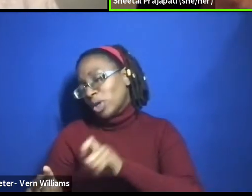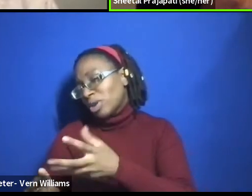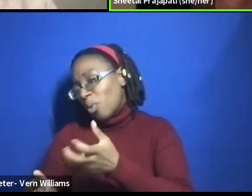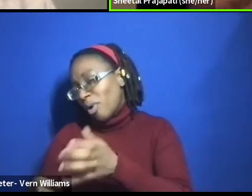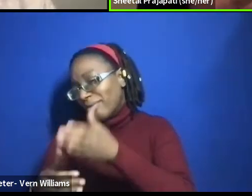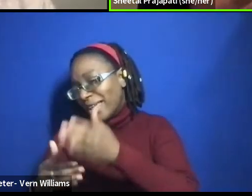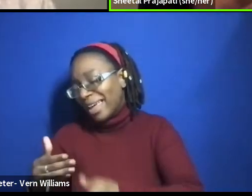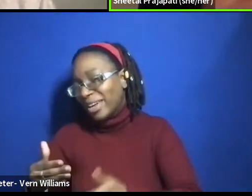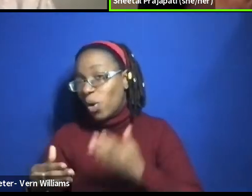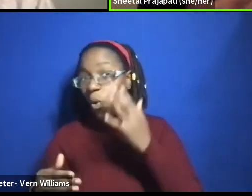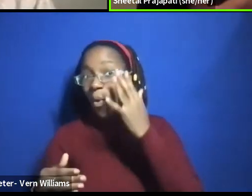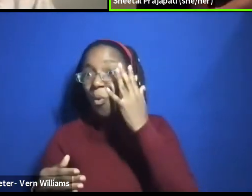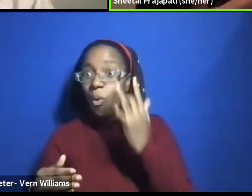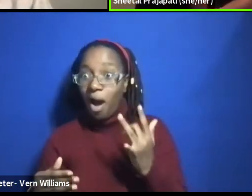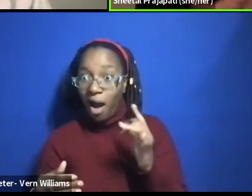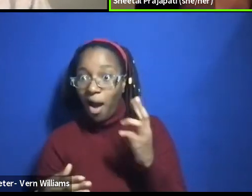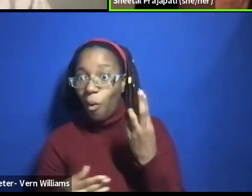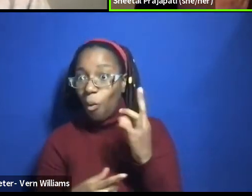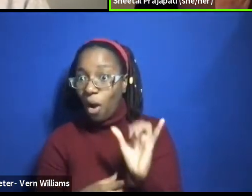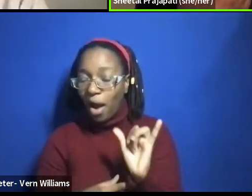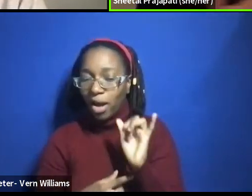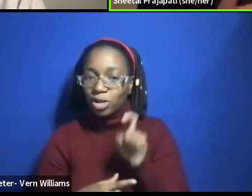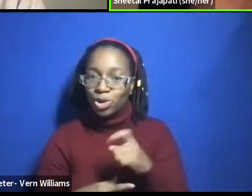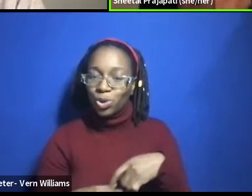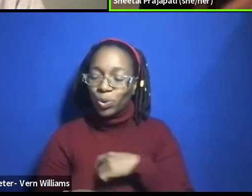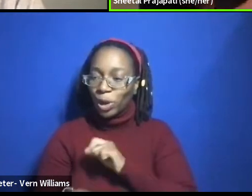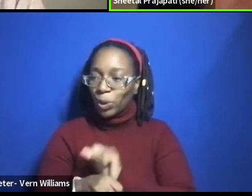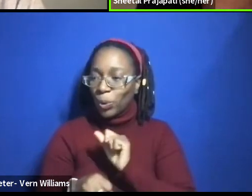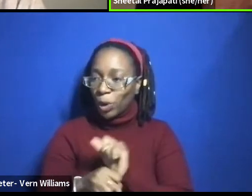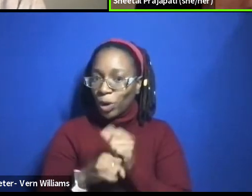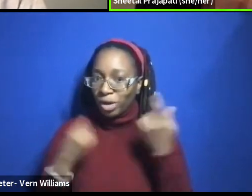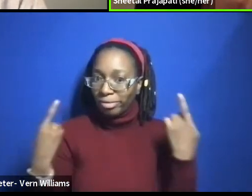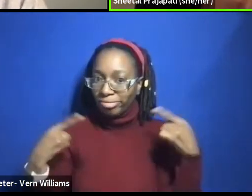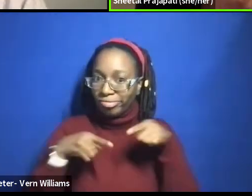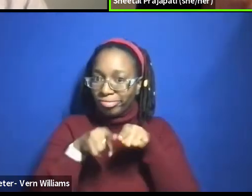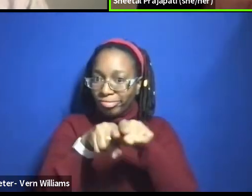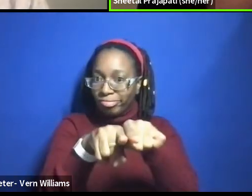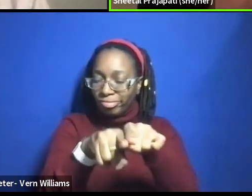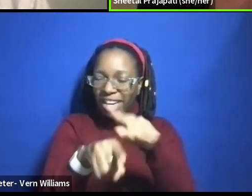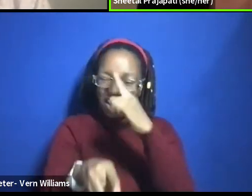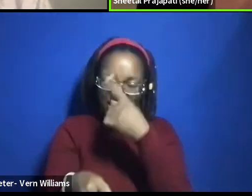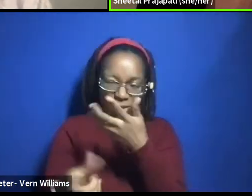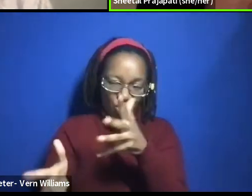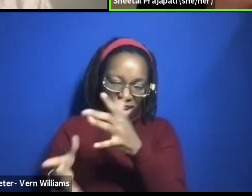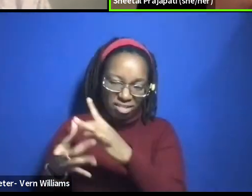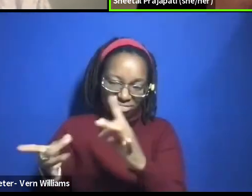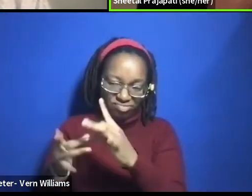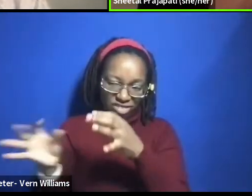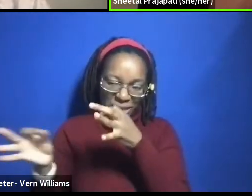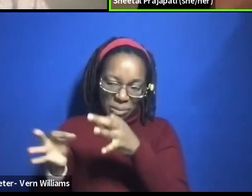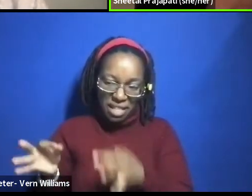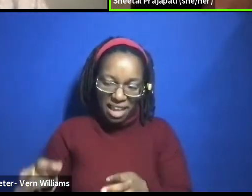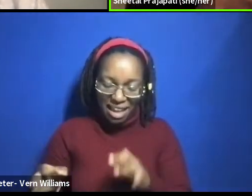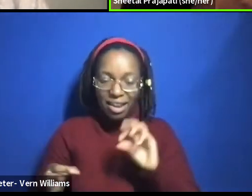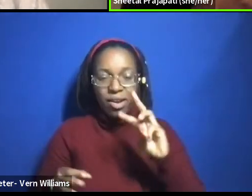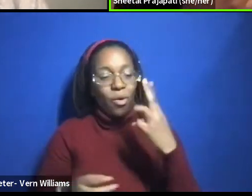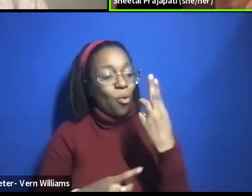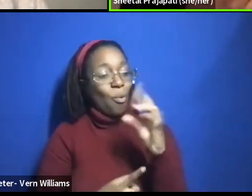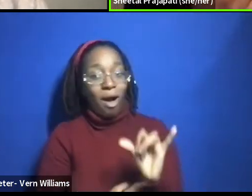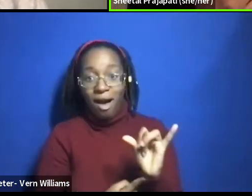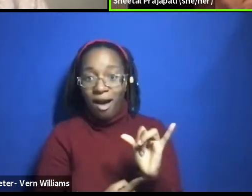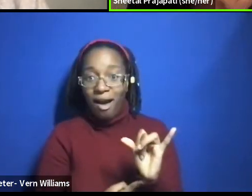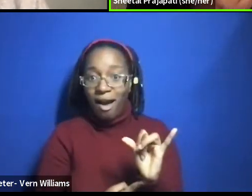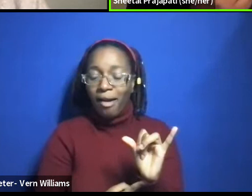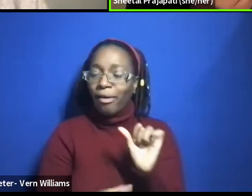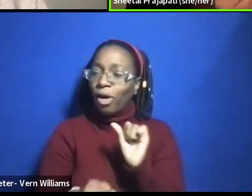is like, why does anyone work this way? And I think you articulated that really beautifully, like the why of